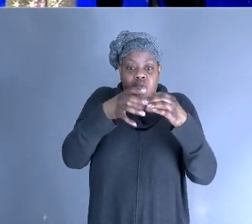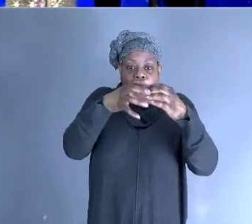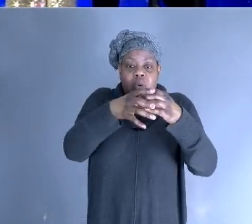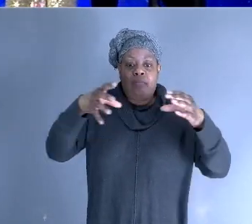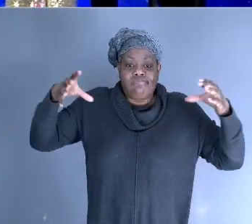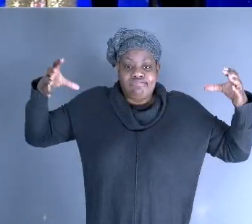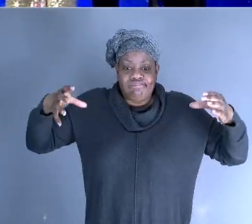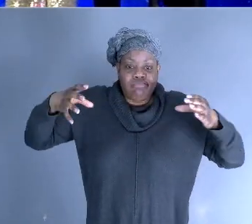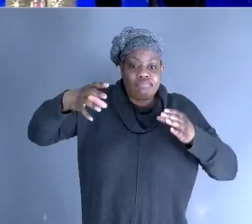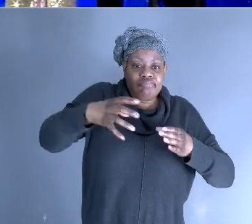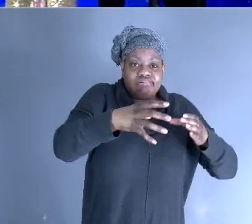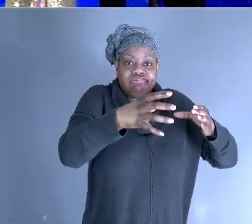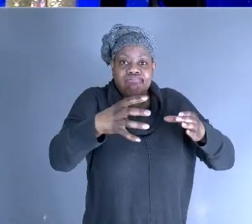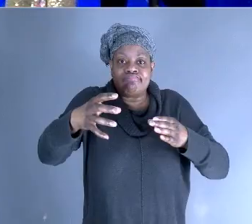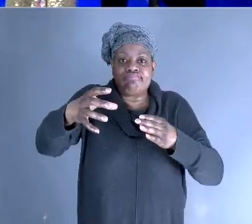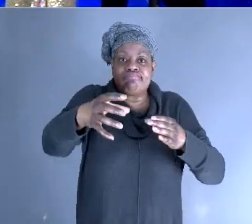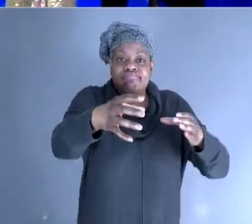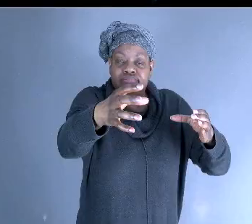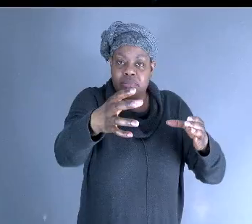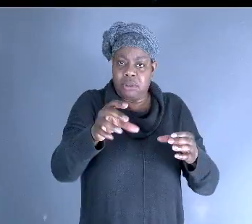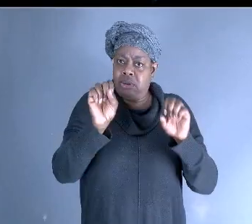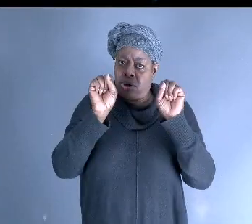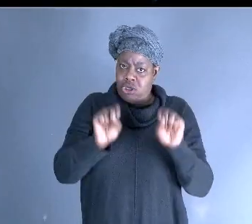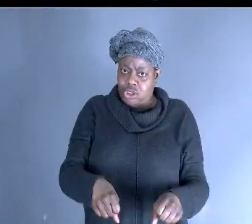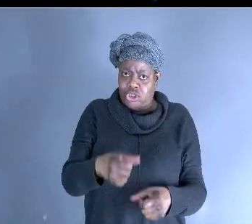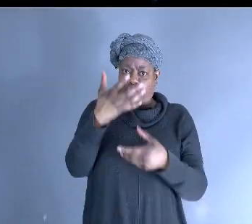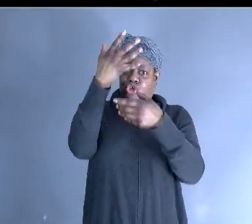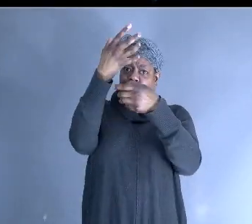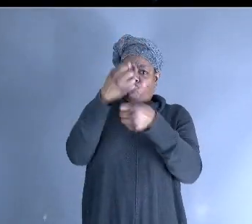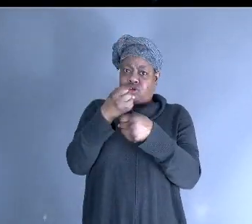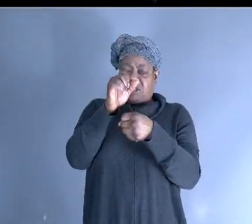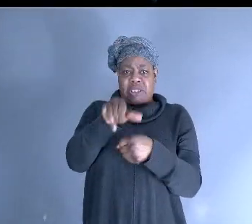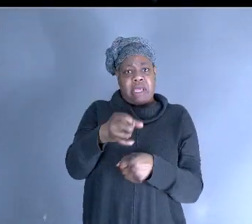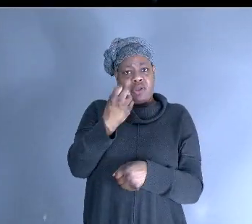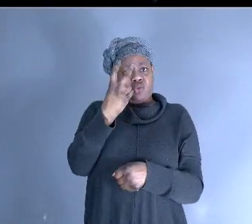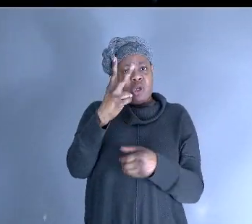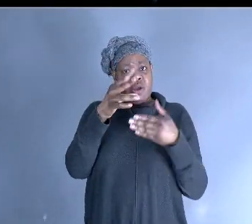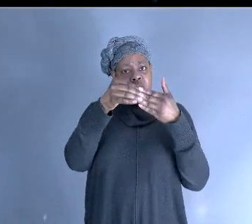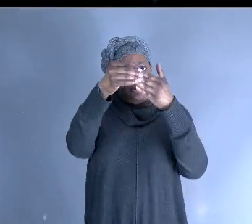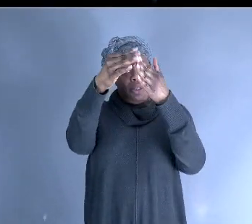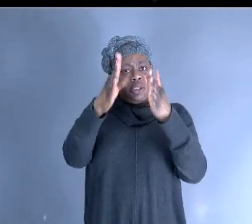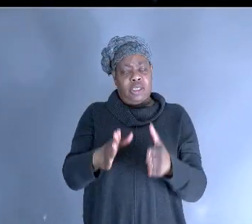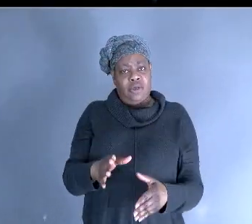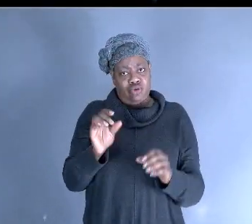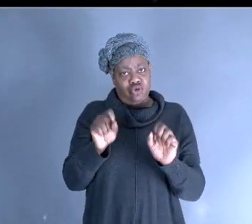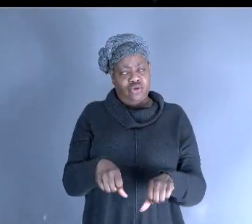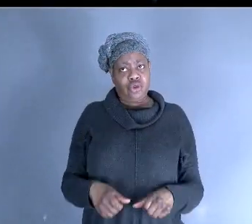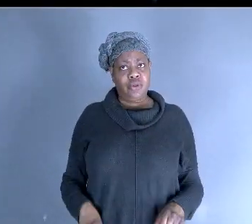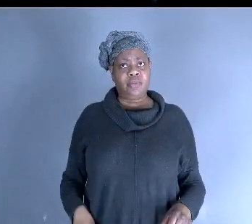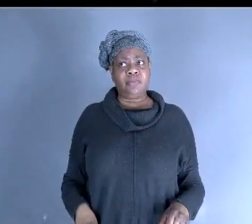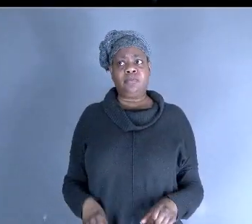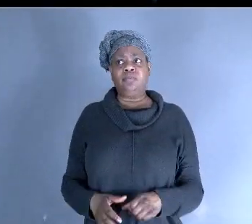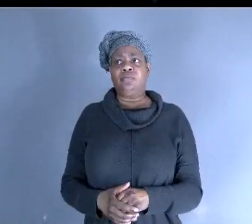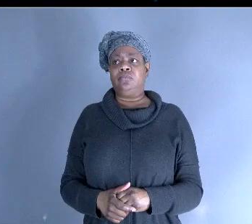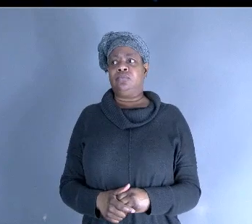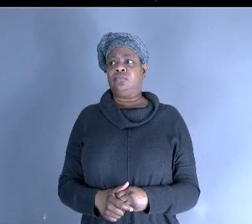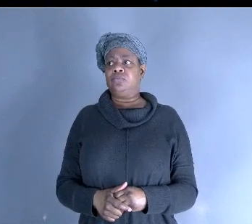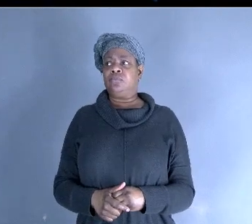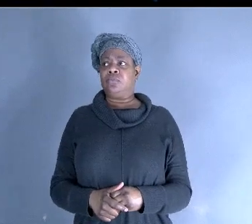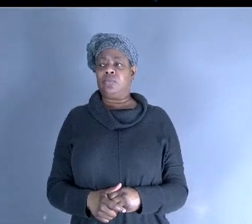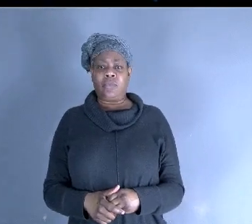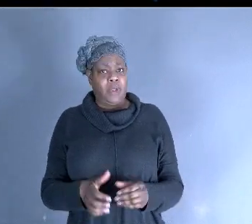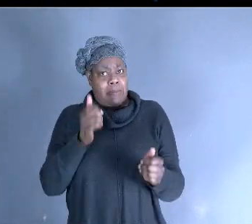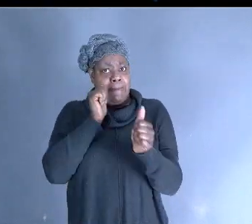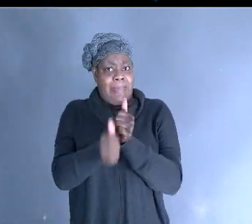trusted. I imagine that these 12 and these 10, they had passed